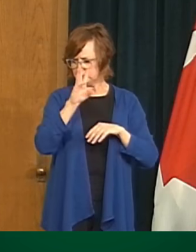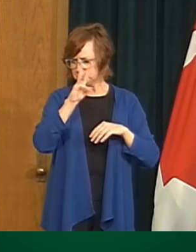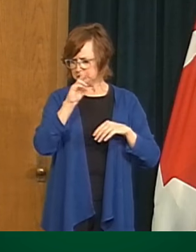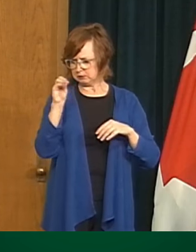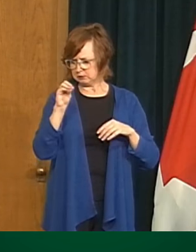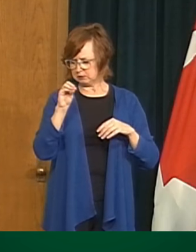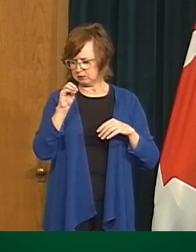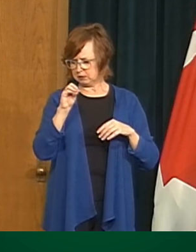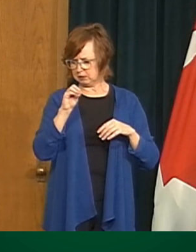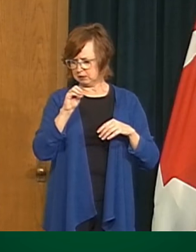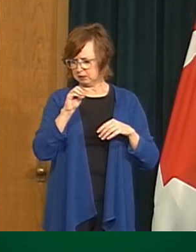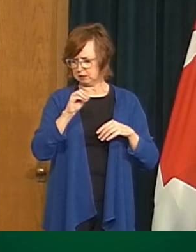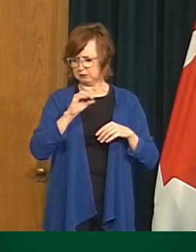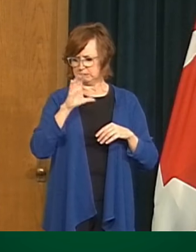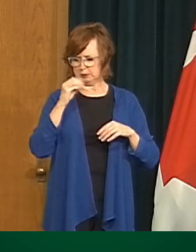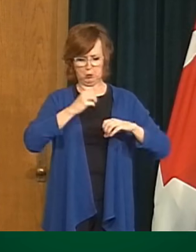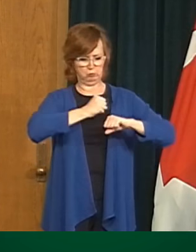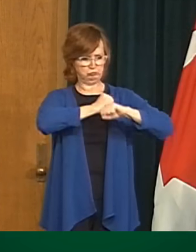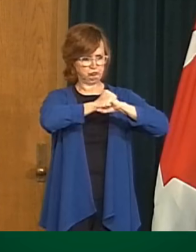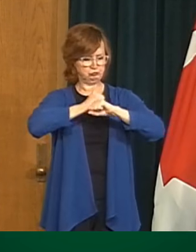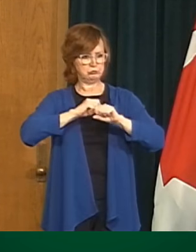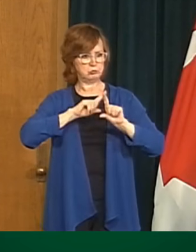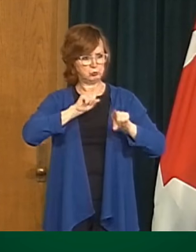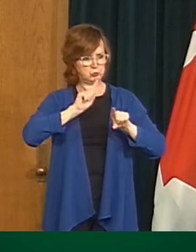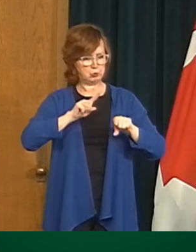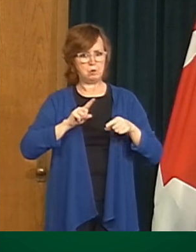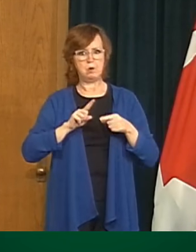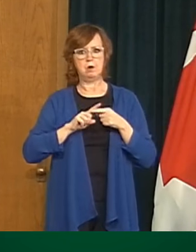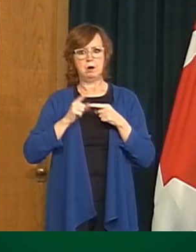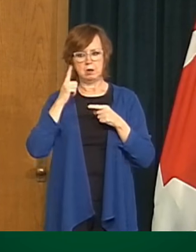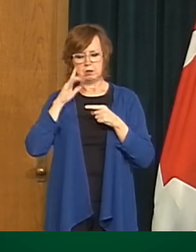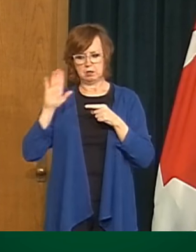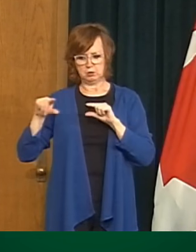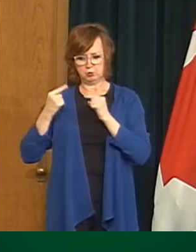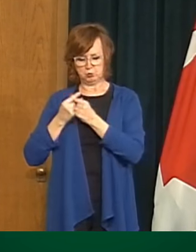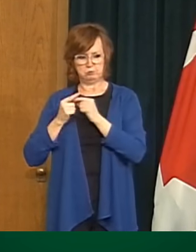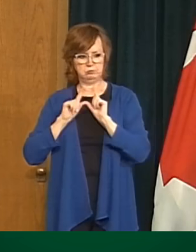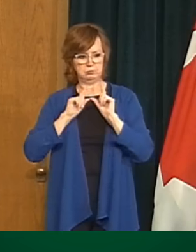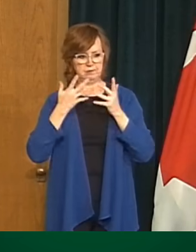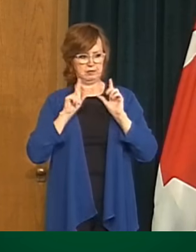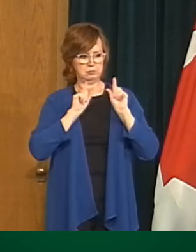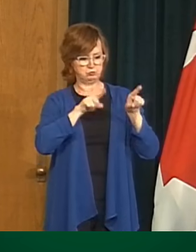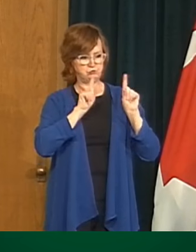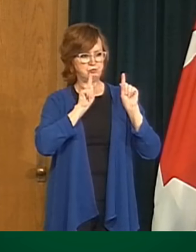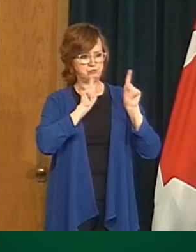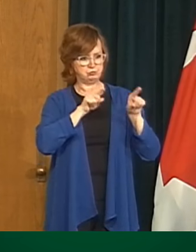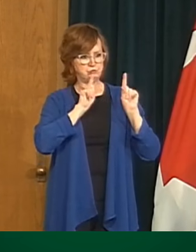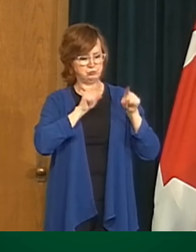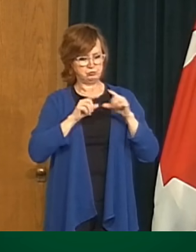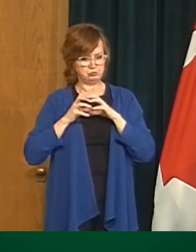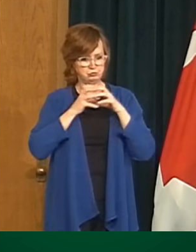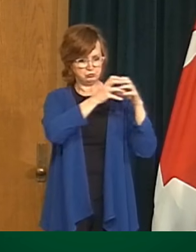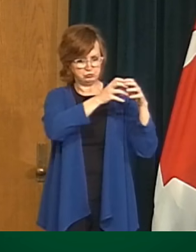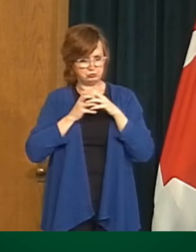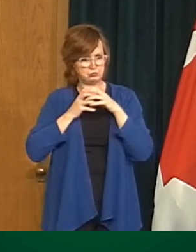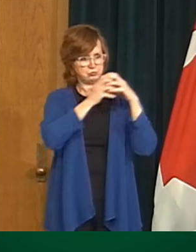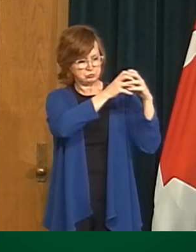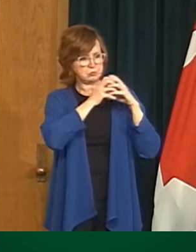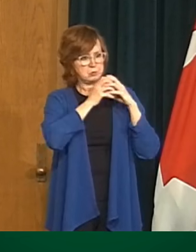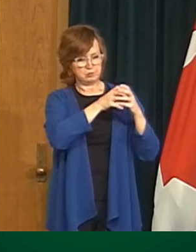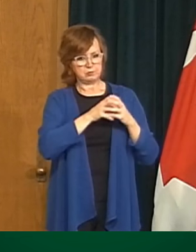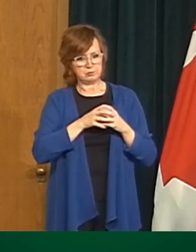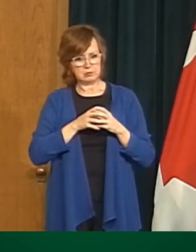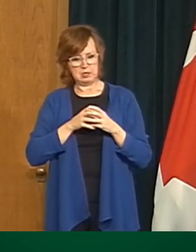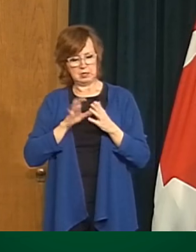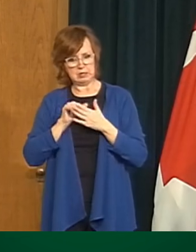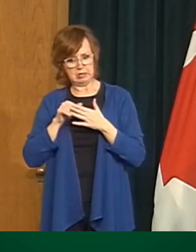tranche is on their way to the northwest today. Those are resources, human resources, that are being invested in